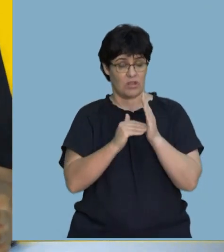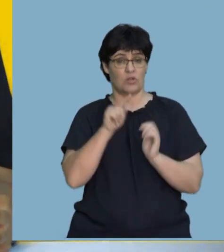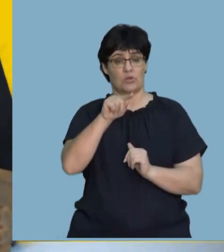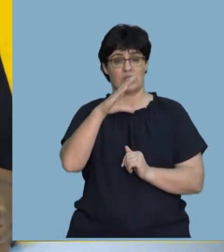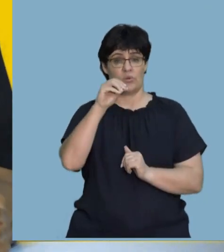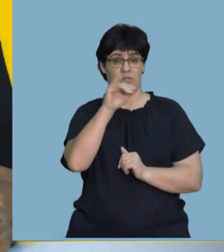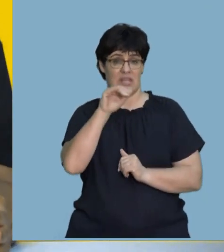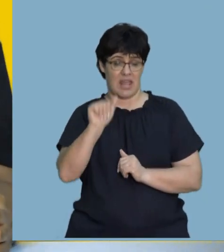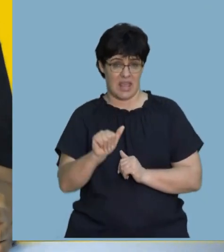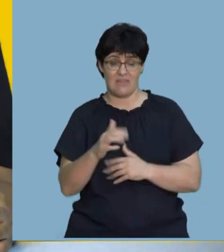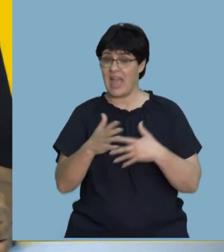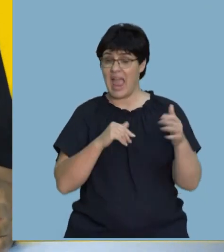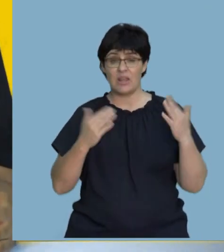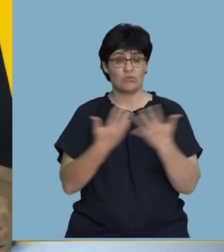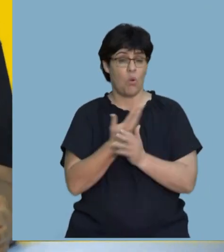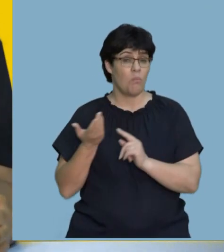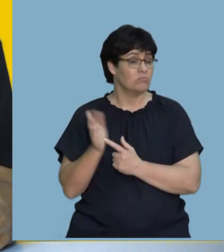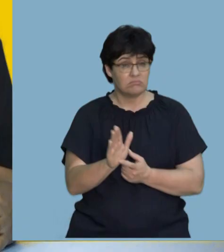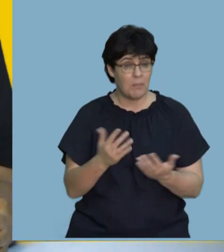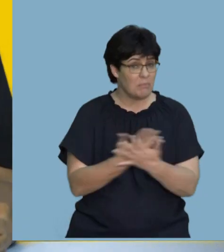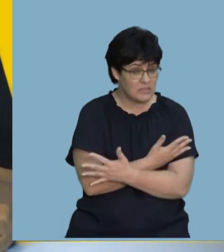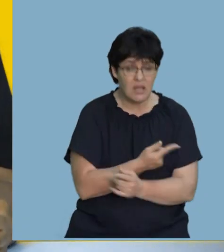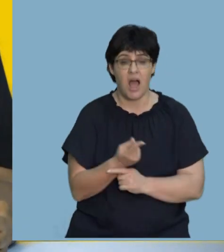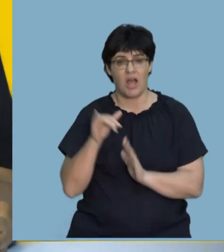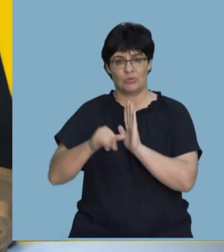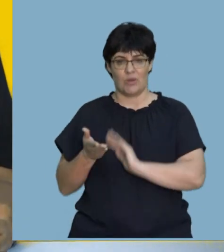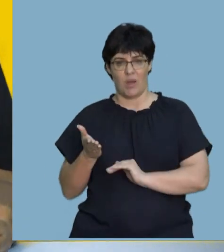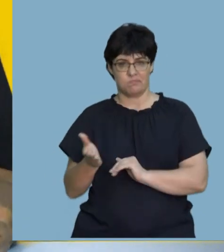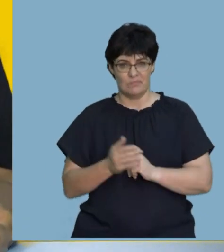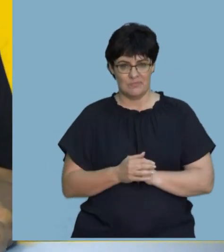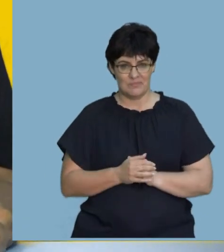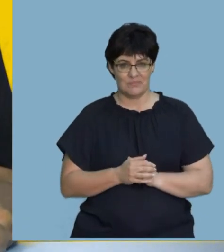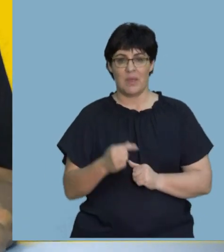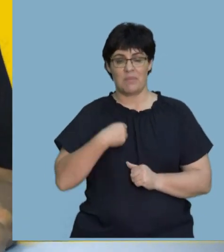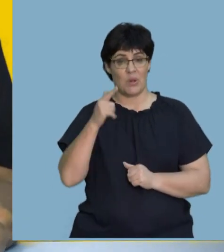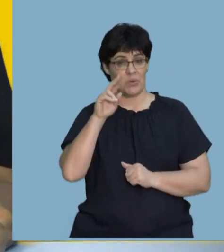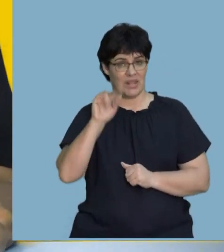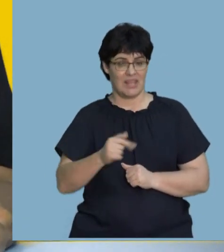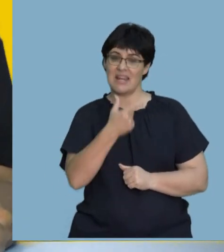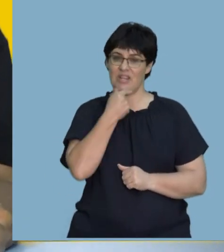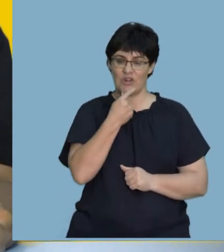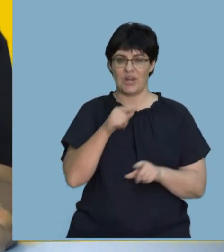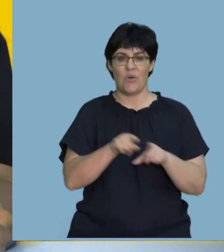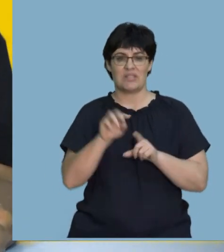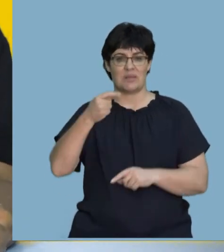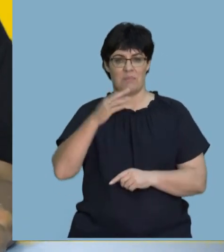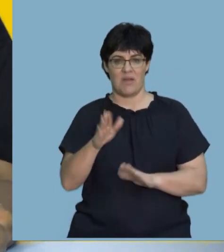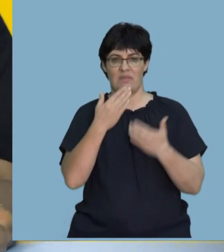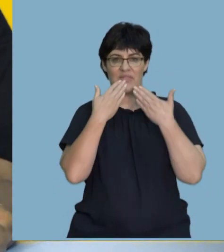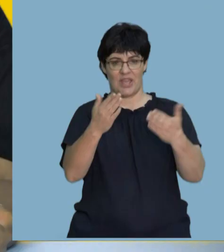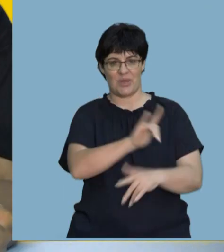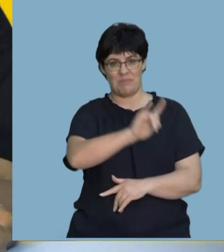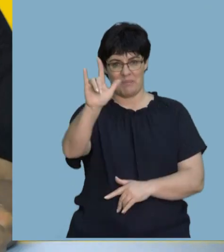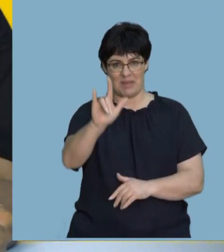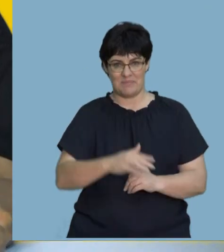www.wazamatrix.co.za, and if you missed any of the shows, they are available on our YouTube channel. From me, Luni, Nicolene, and Themba, thank